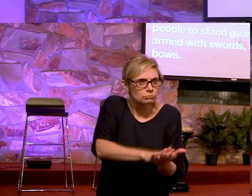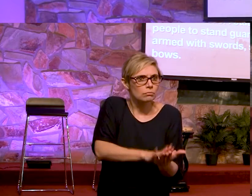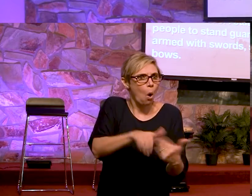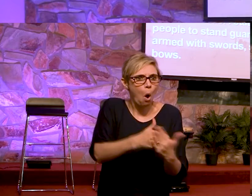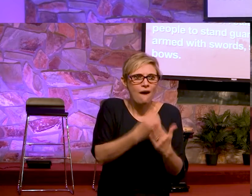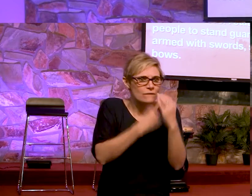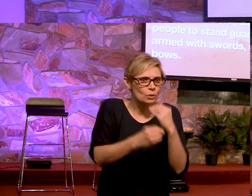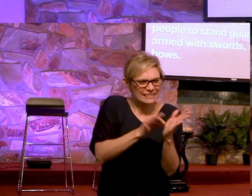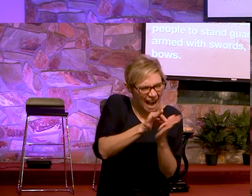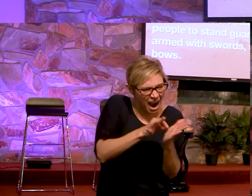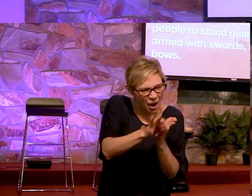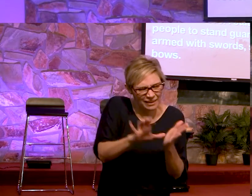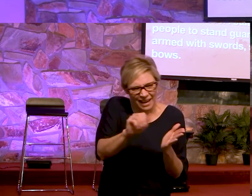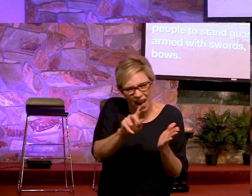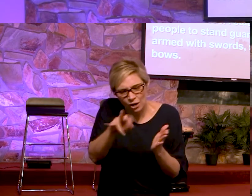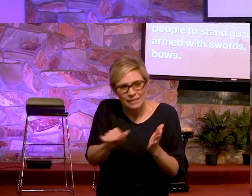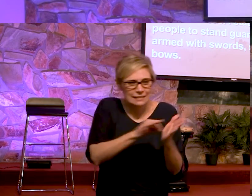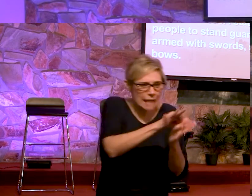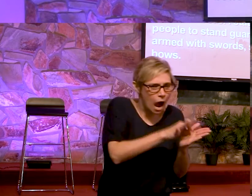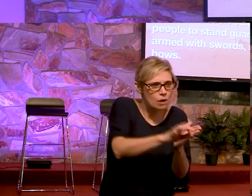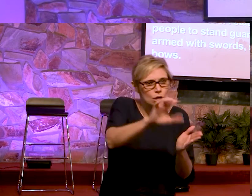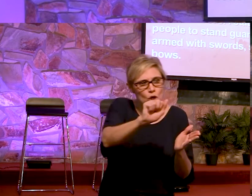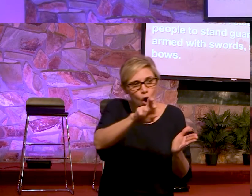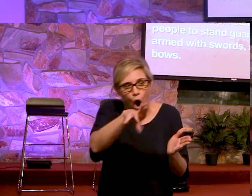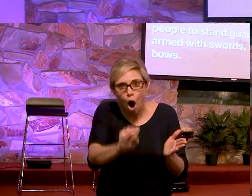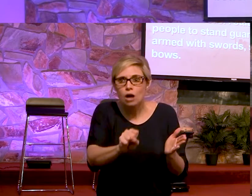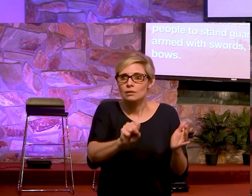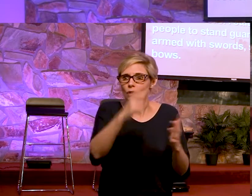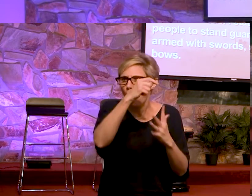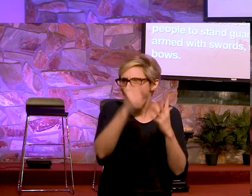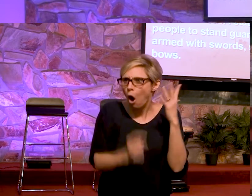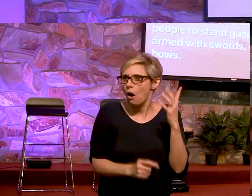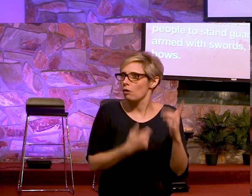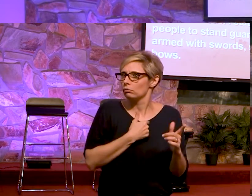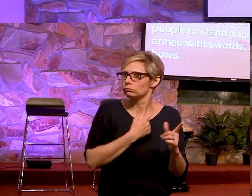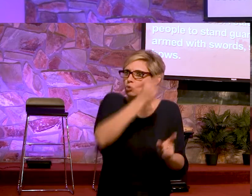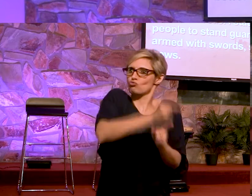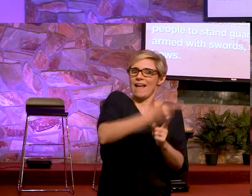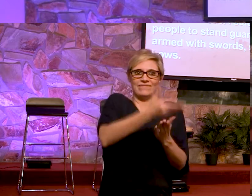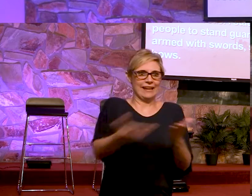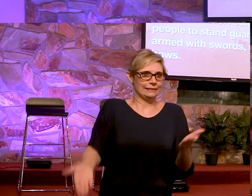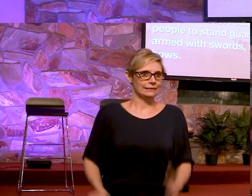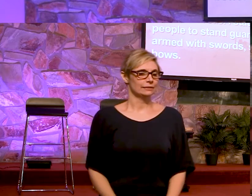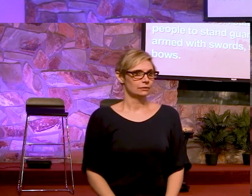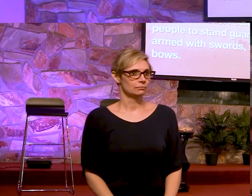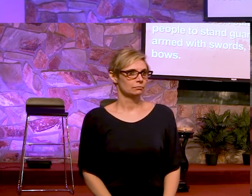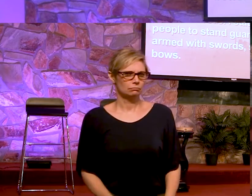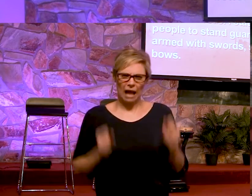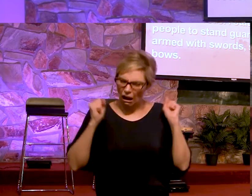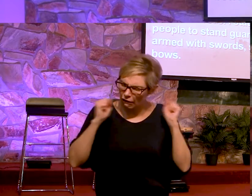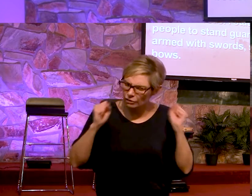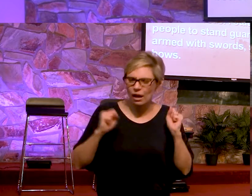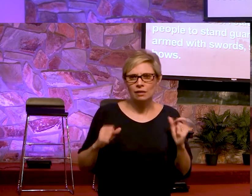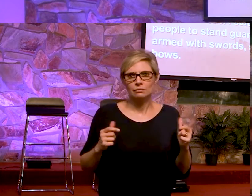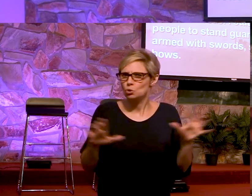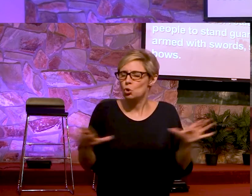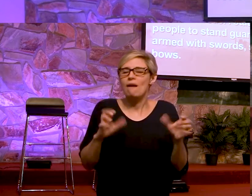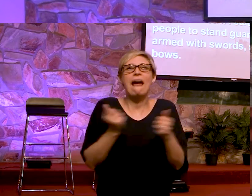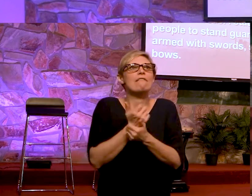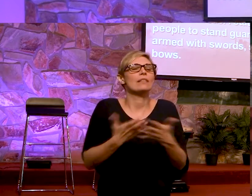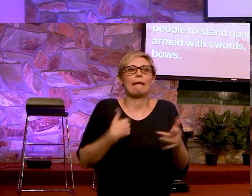food, counting calories, counting carbs, doing all the right things. Exercise, doing it